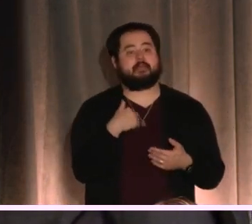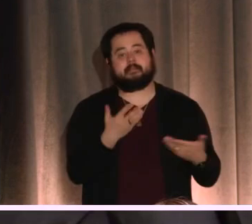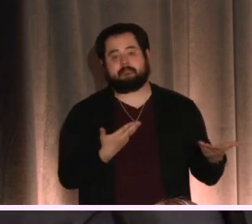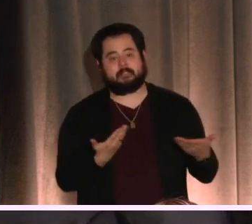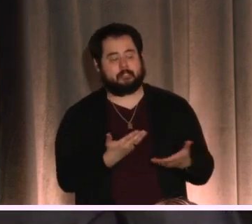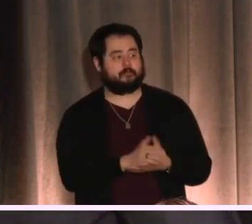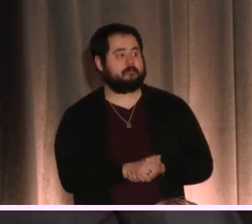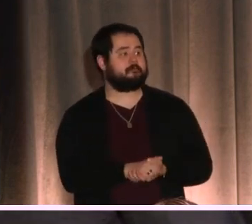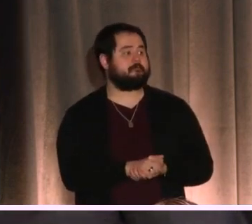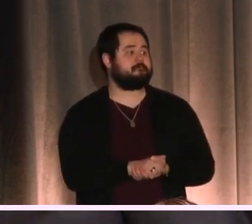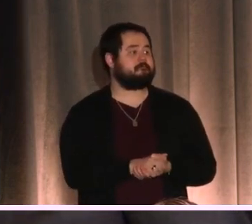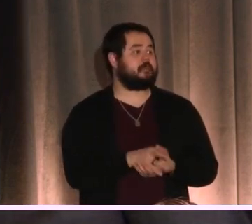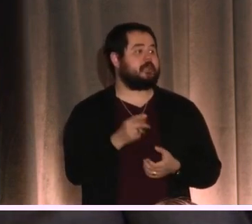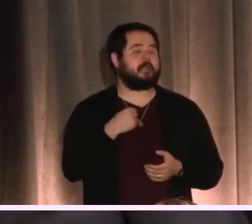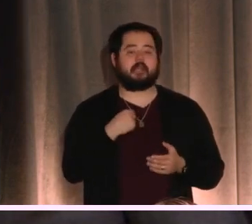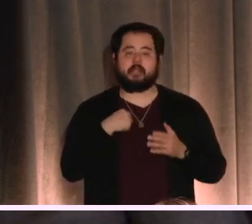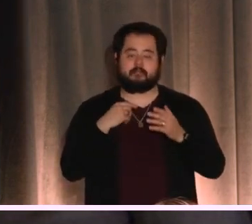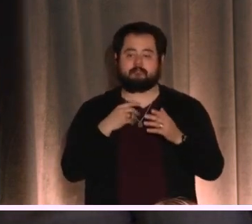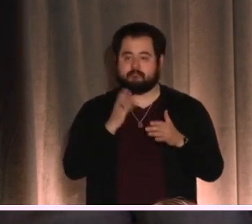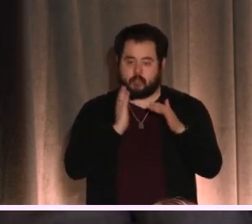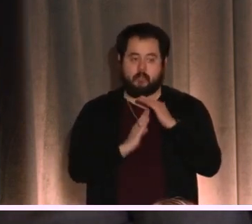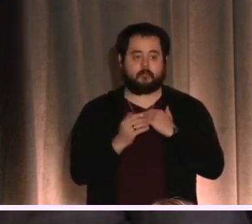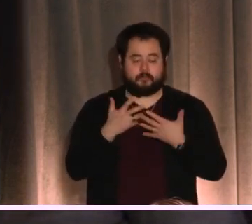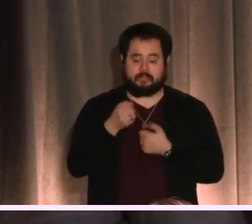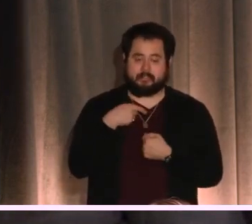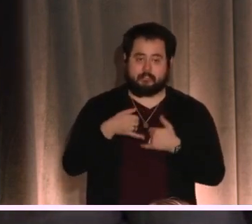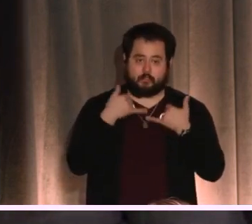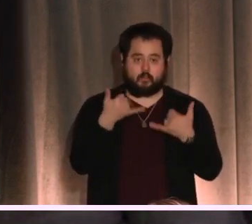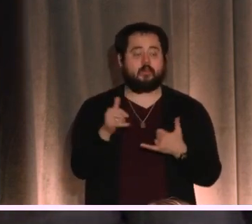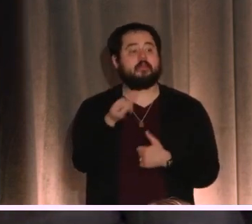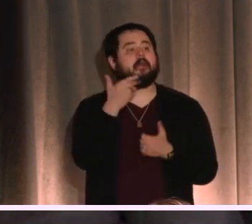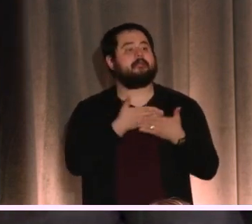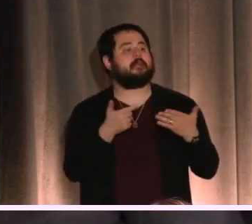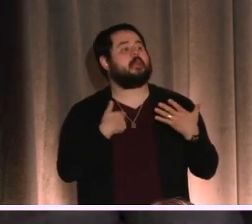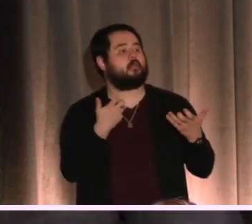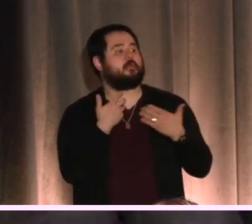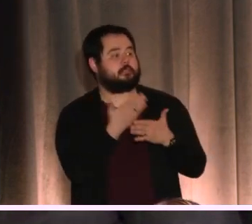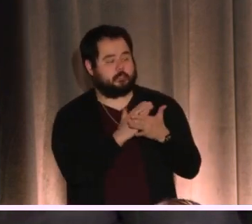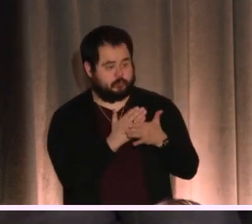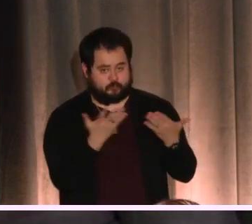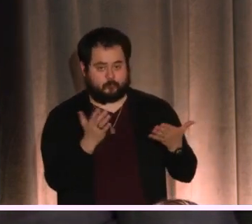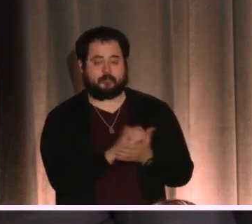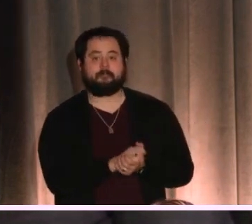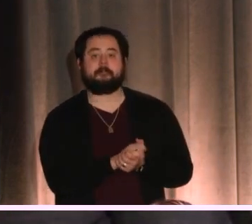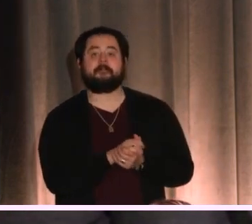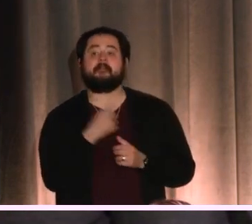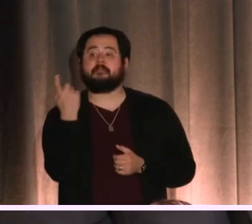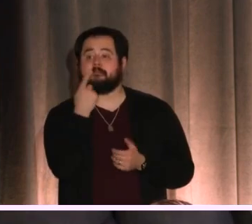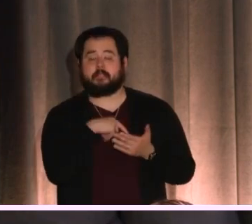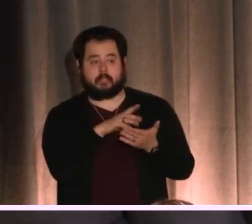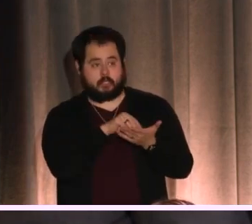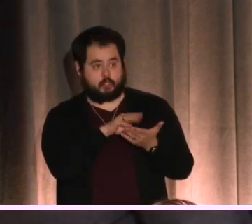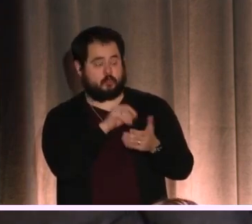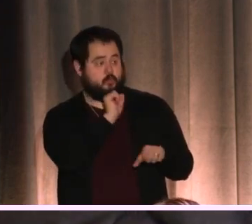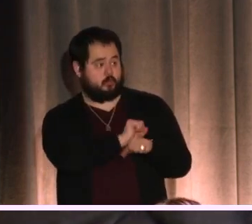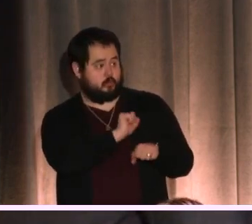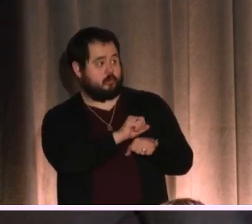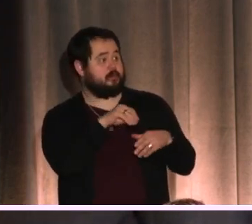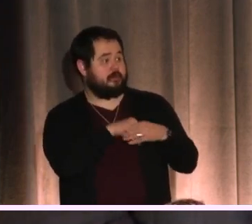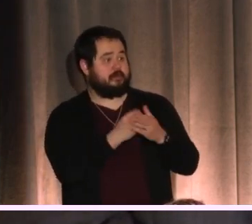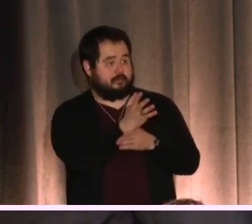and I'm humbled to receive this. The other thing that I wanted to share with you is something I learned working in the field of